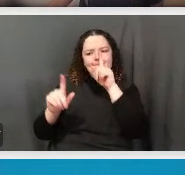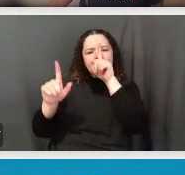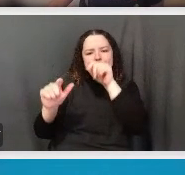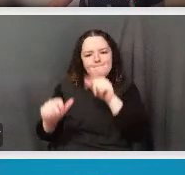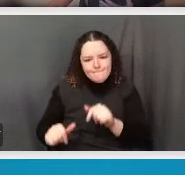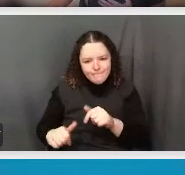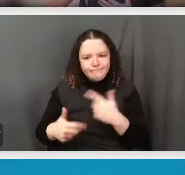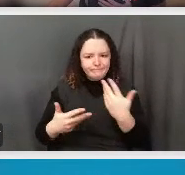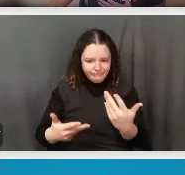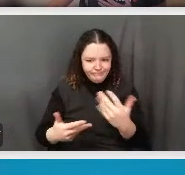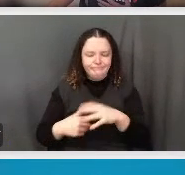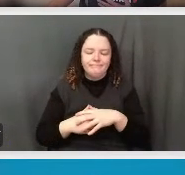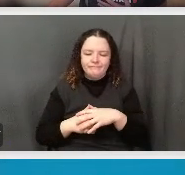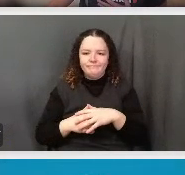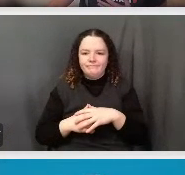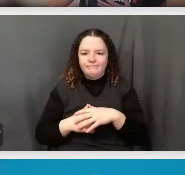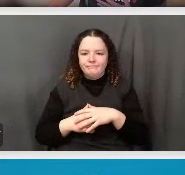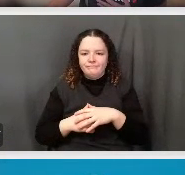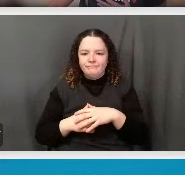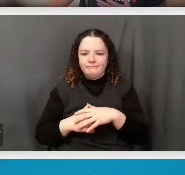of Nutshell campaigns in Excel.